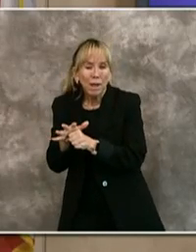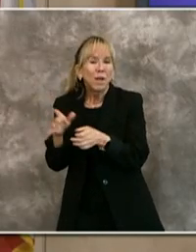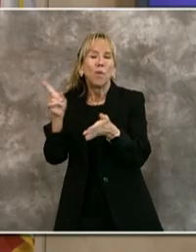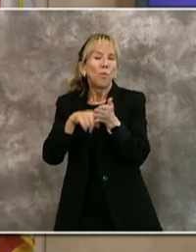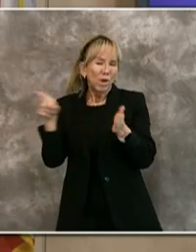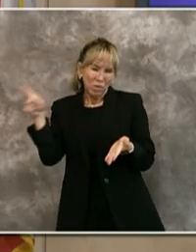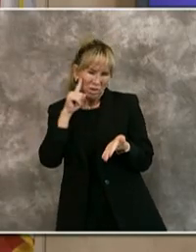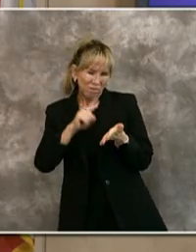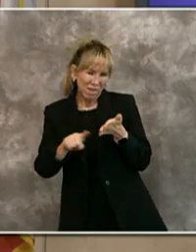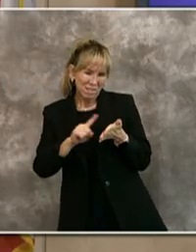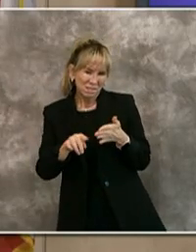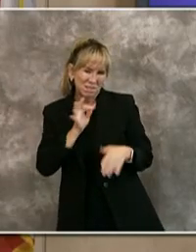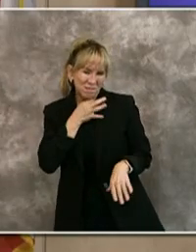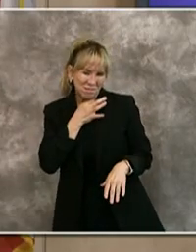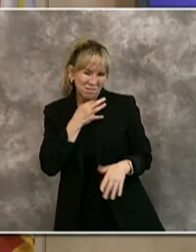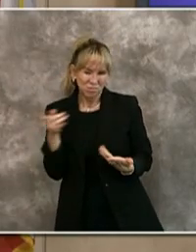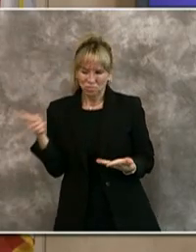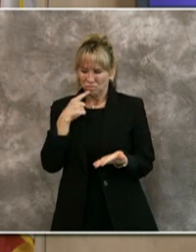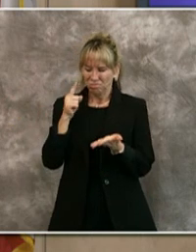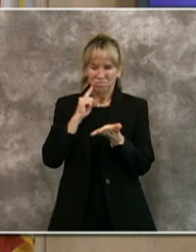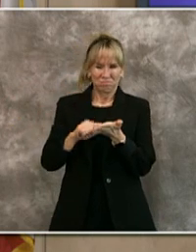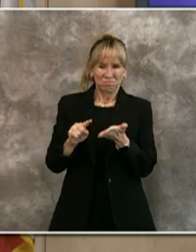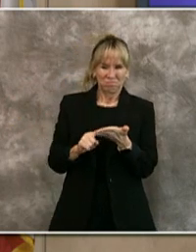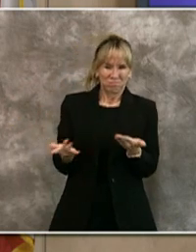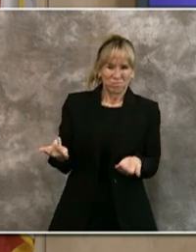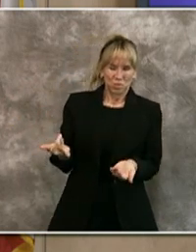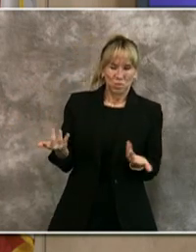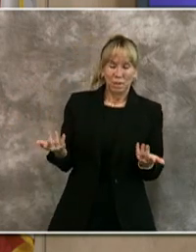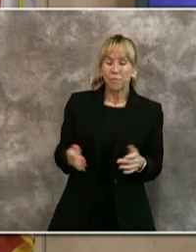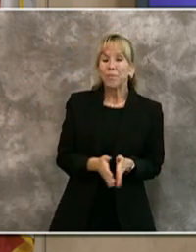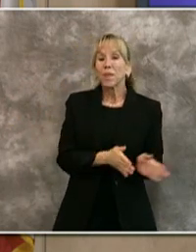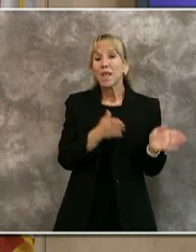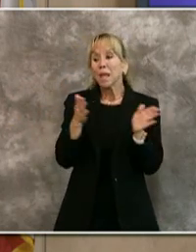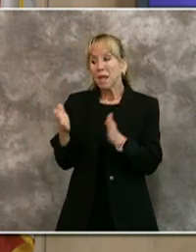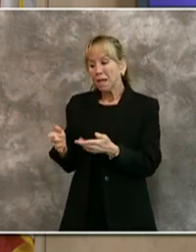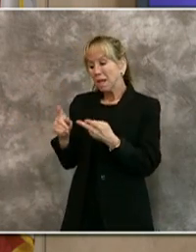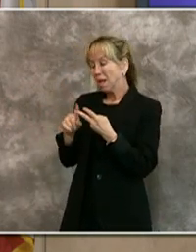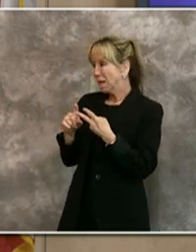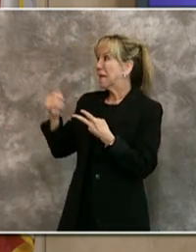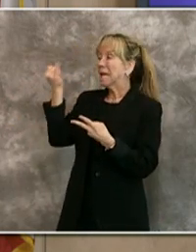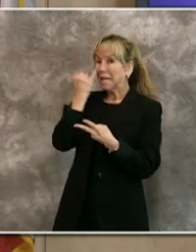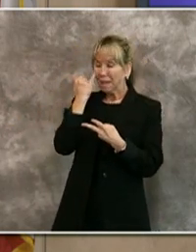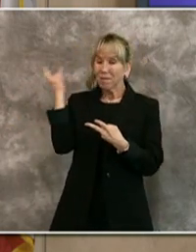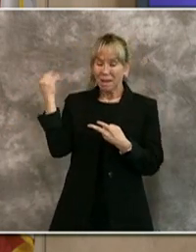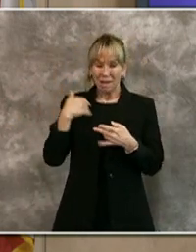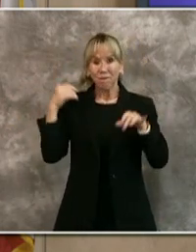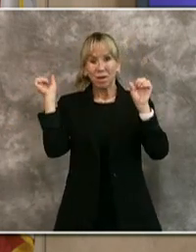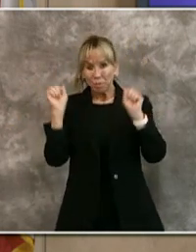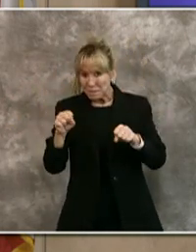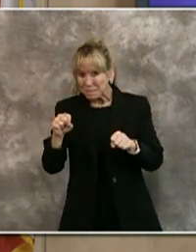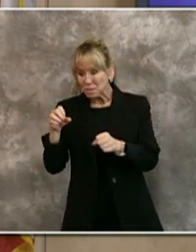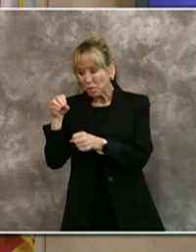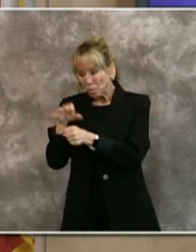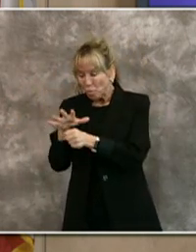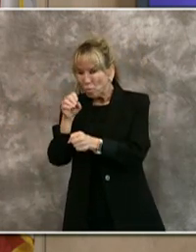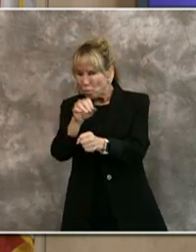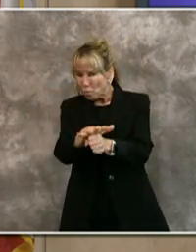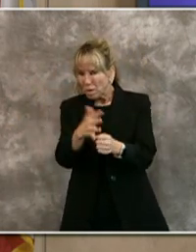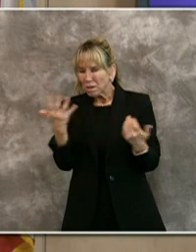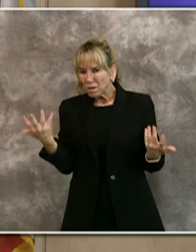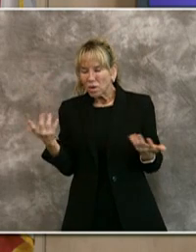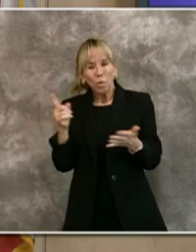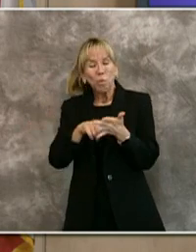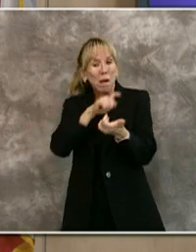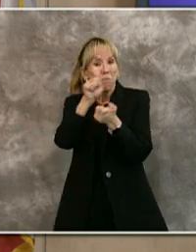you investigating? And if there is, in fact, an eventual confirmed outbreak at one or more of the casinos, what